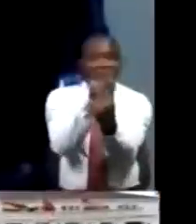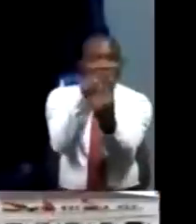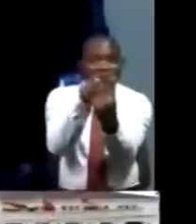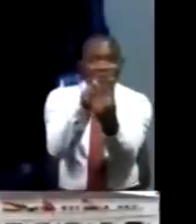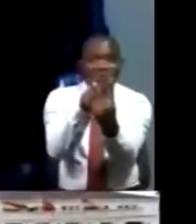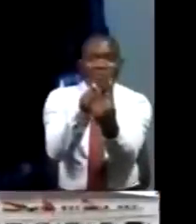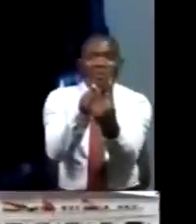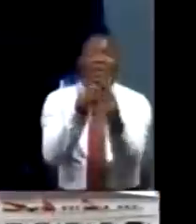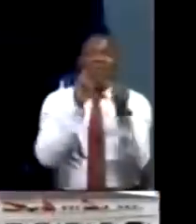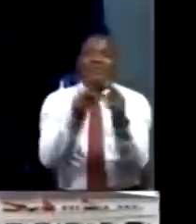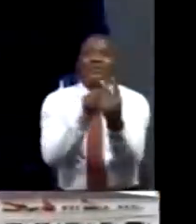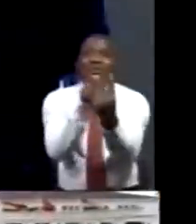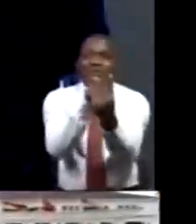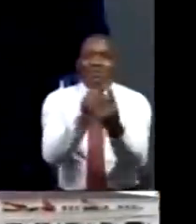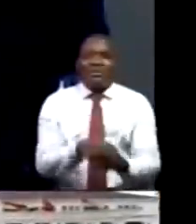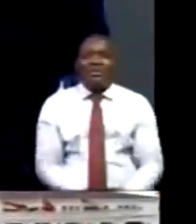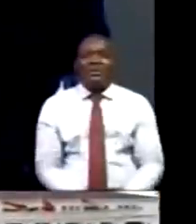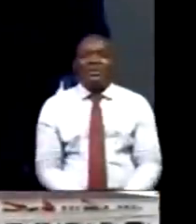parts.